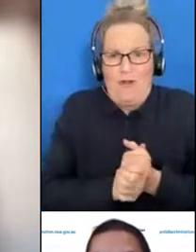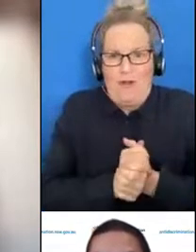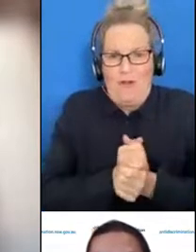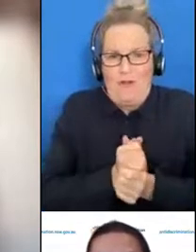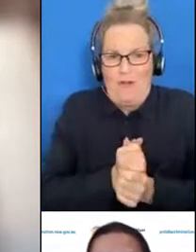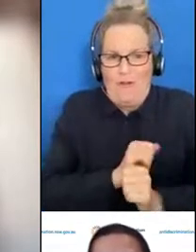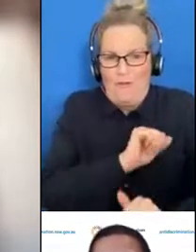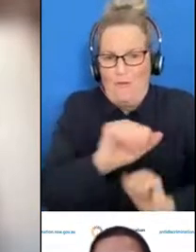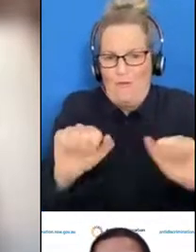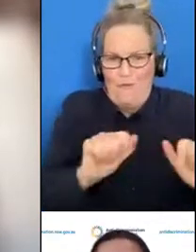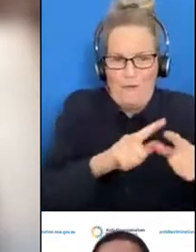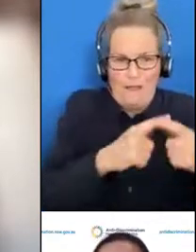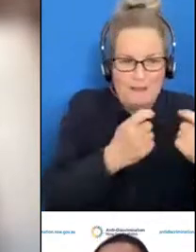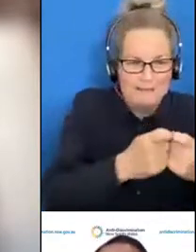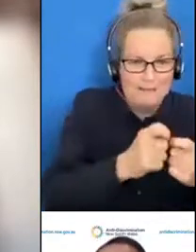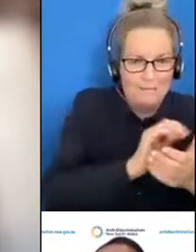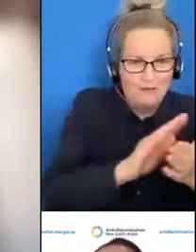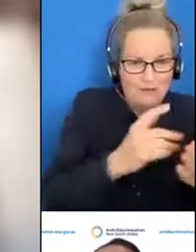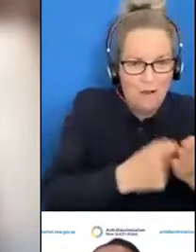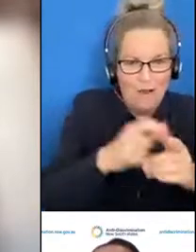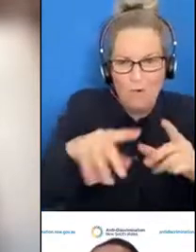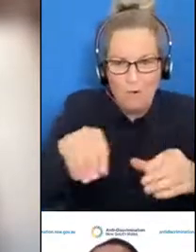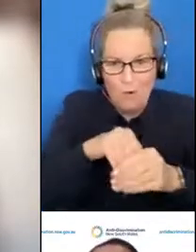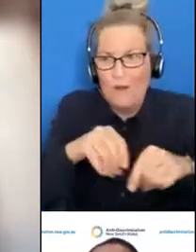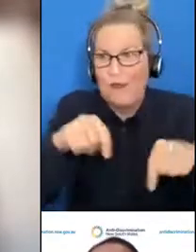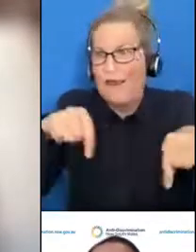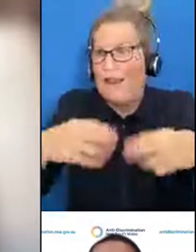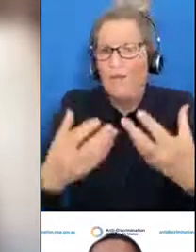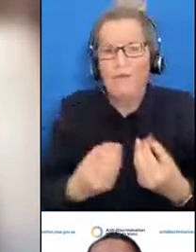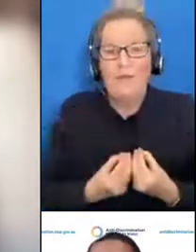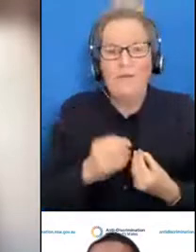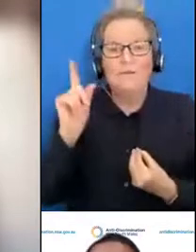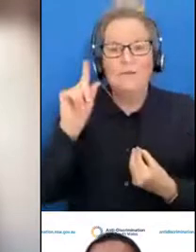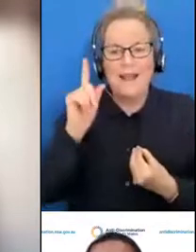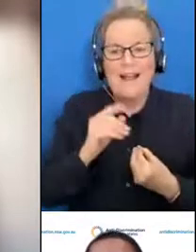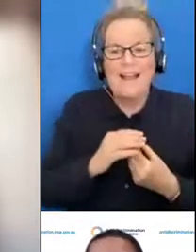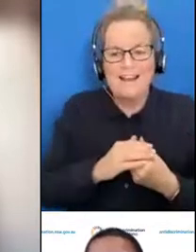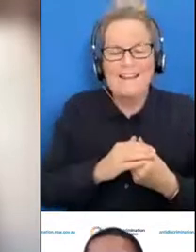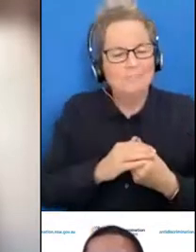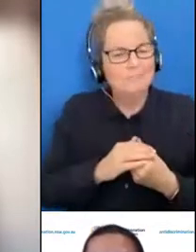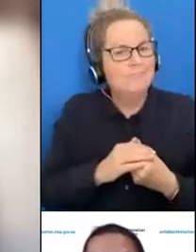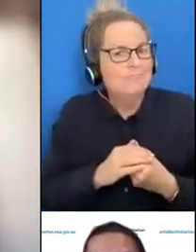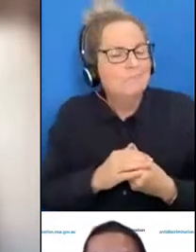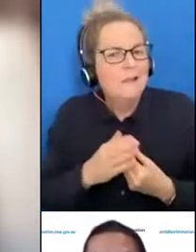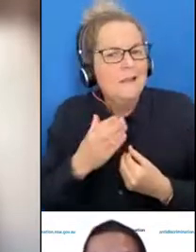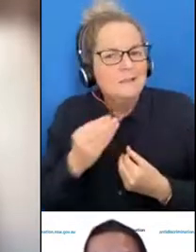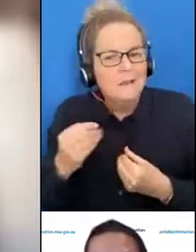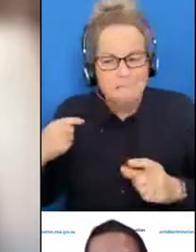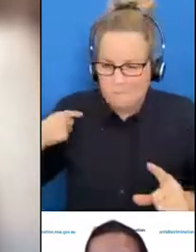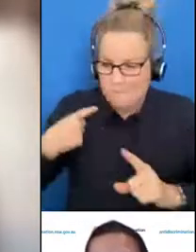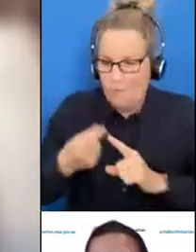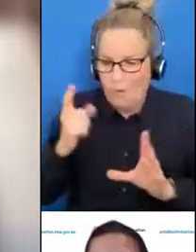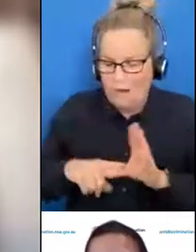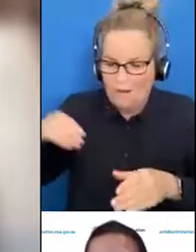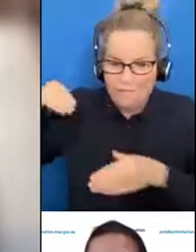HR, diversity and inclusion teams, are here today, and some of you have been involved at different stages of this